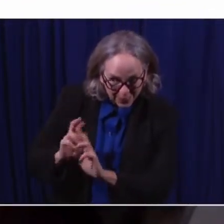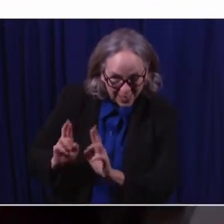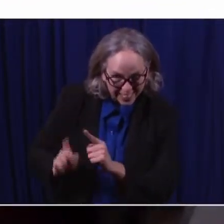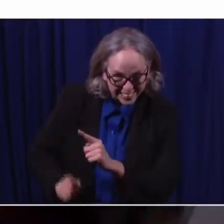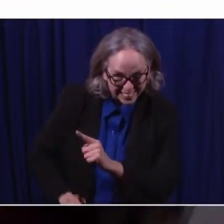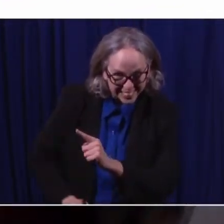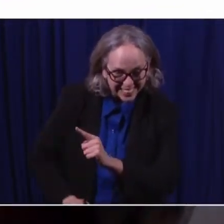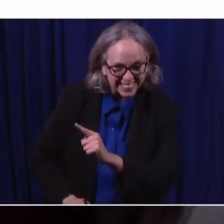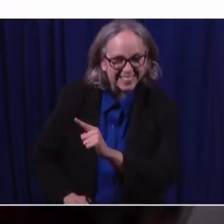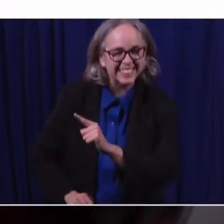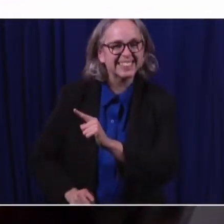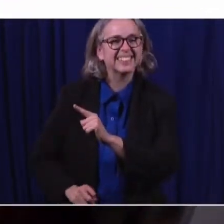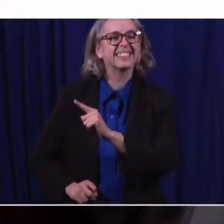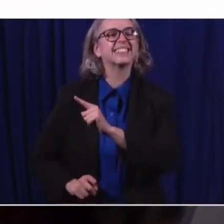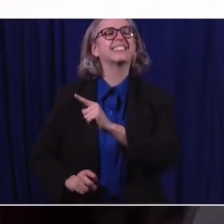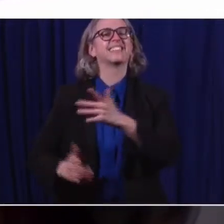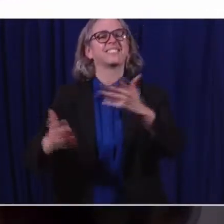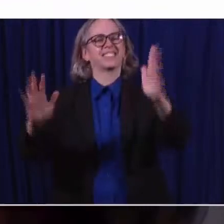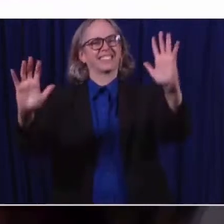3.